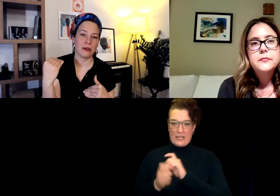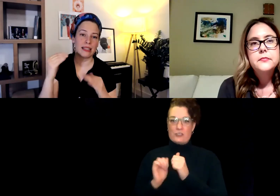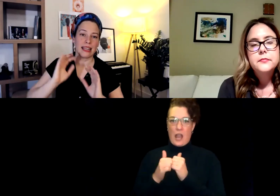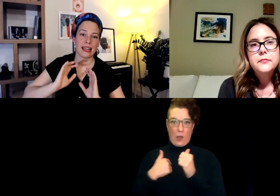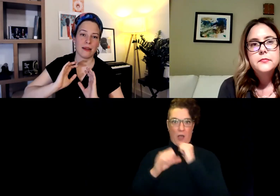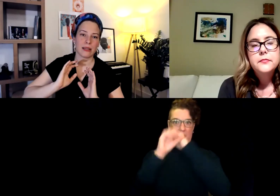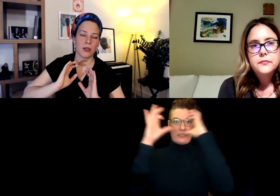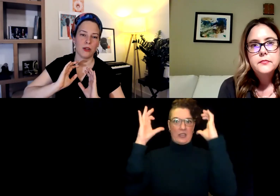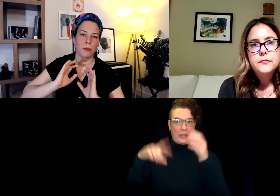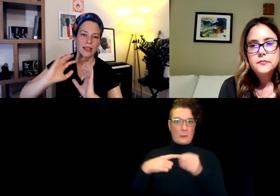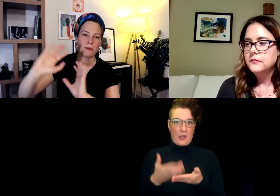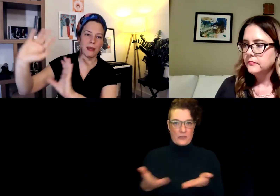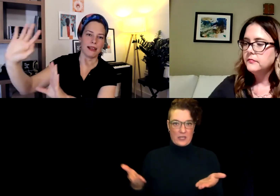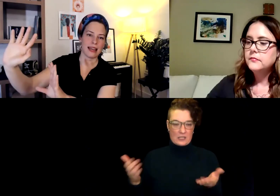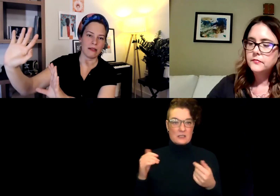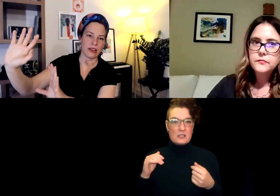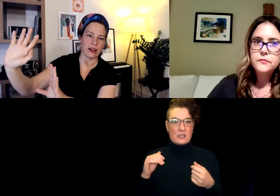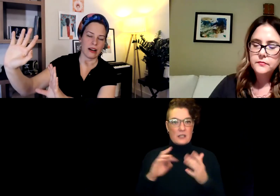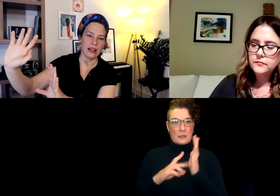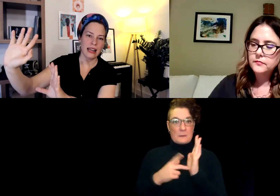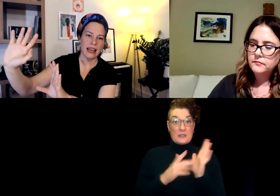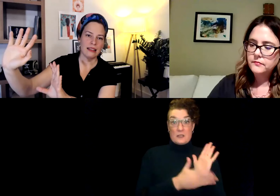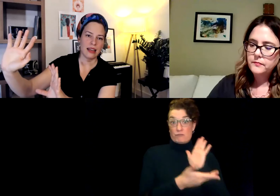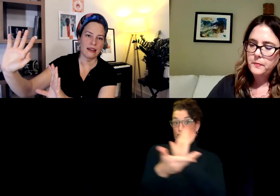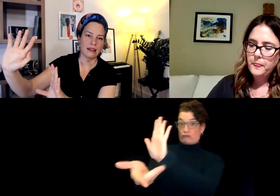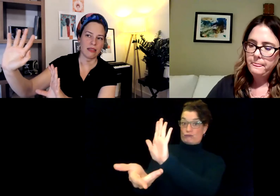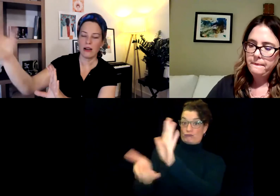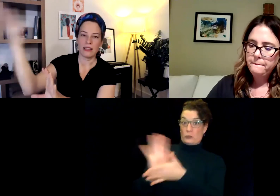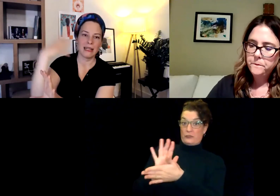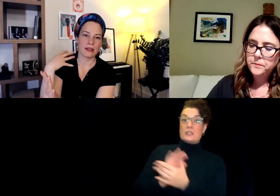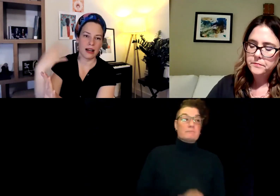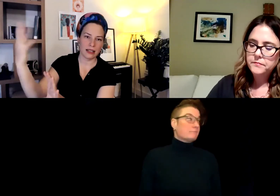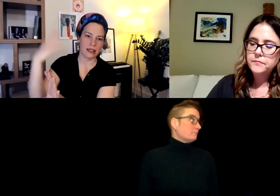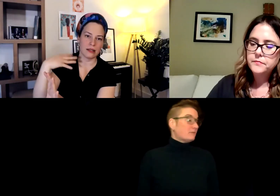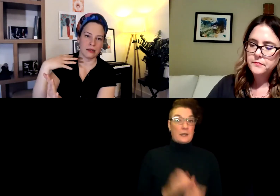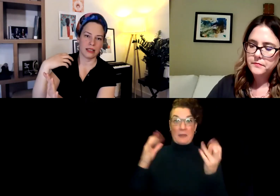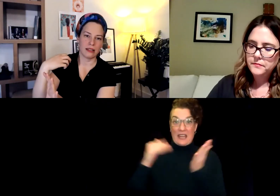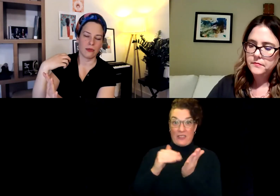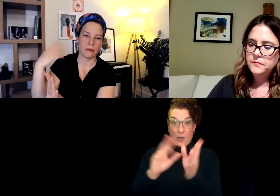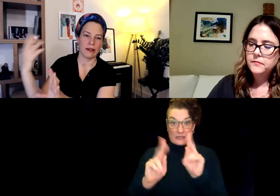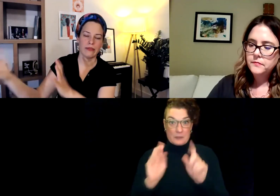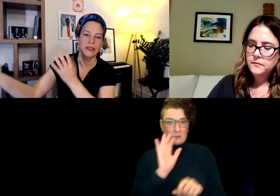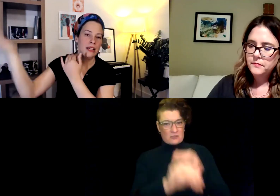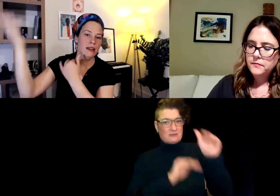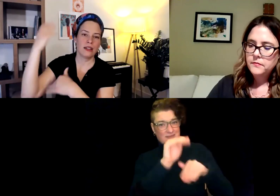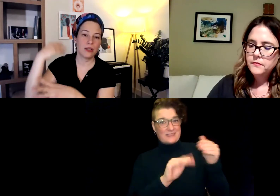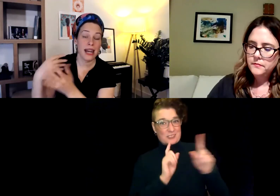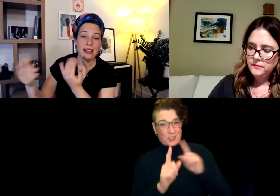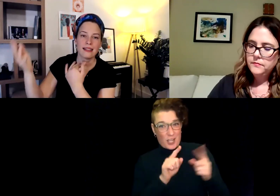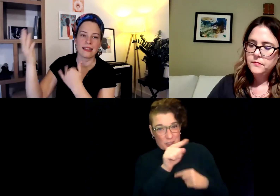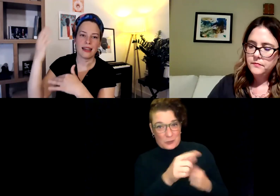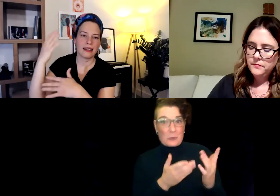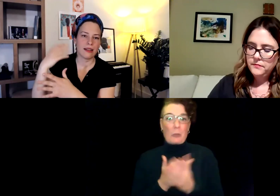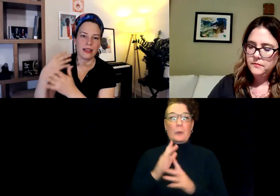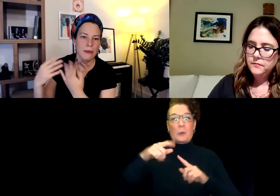so it's like you put this big piece out there, and then thousands of people talk to you in the form of